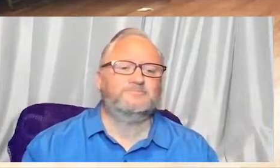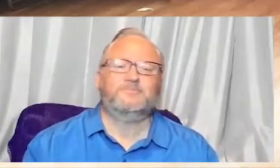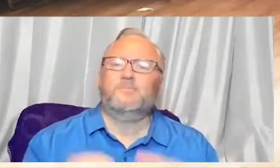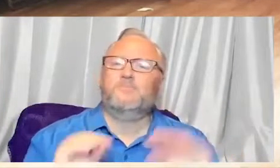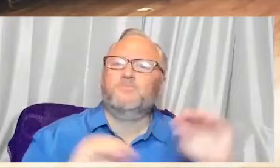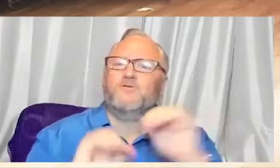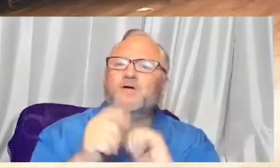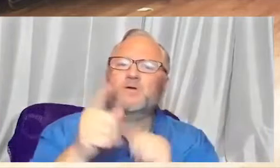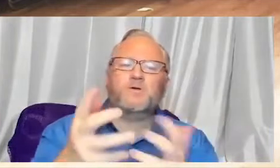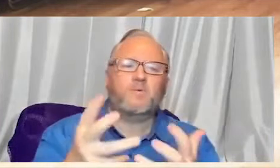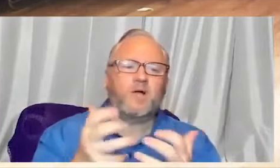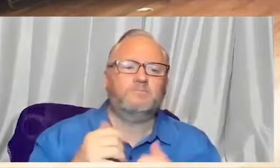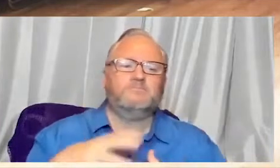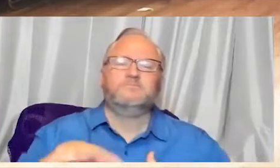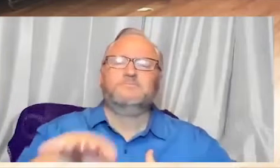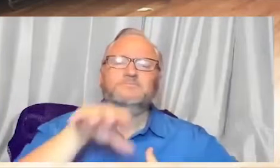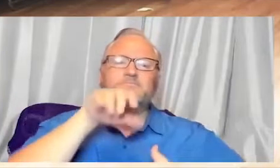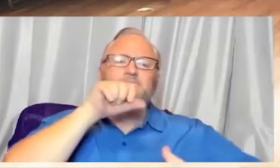Take a deep breath.